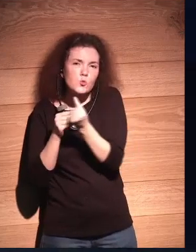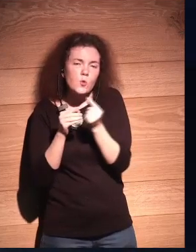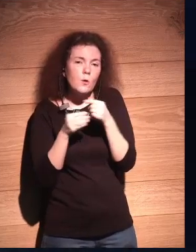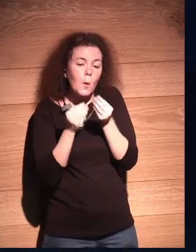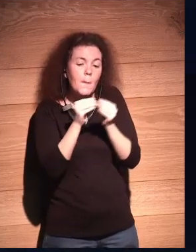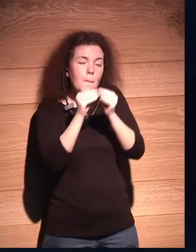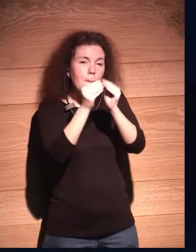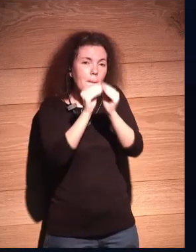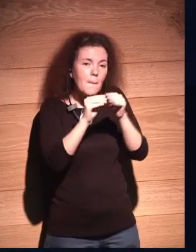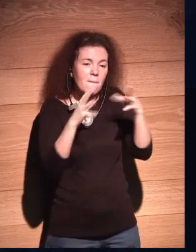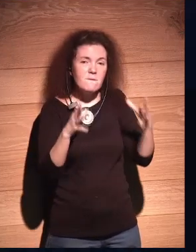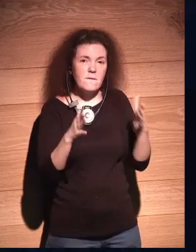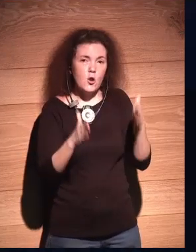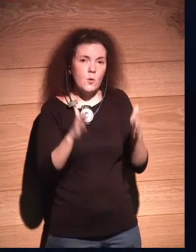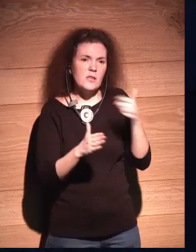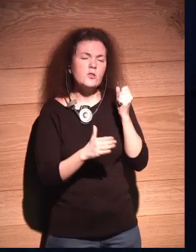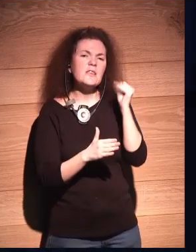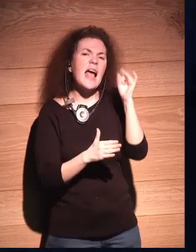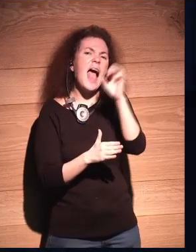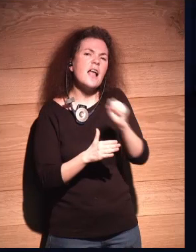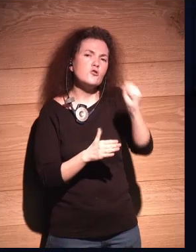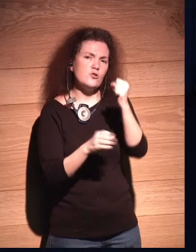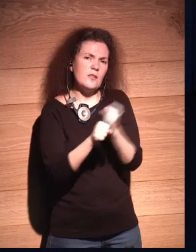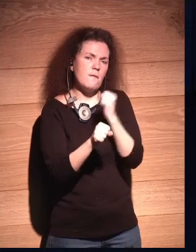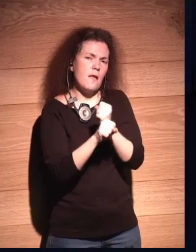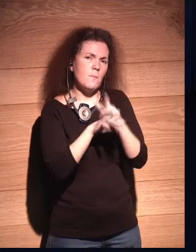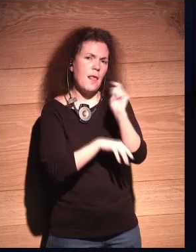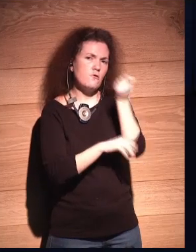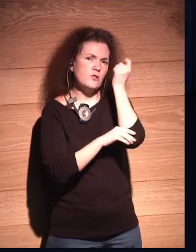things to up to Mars, and